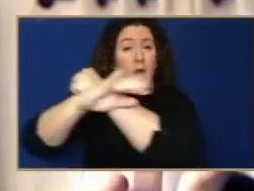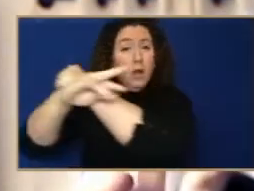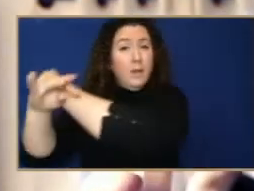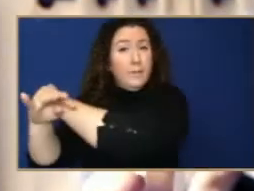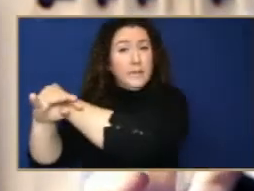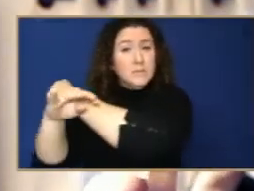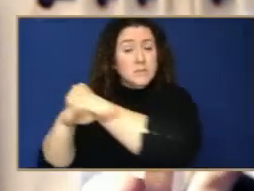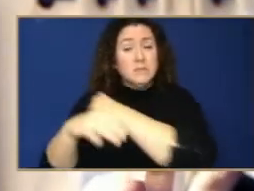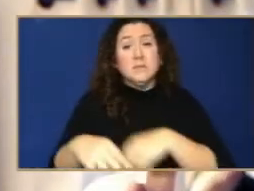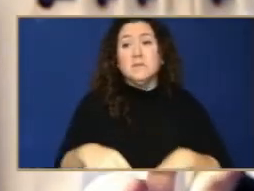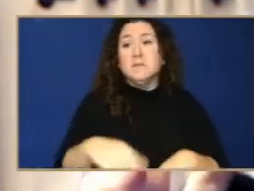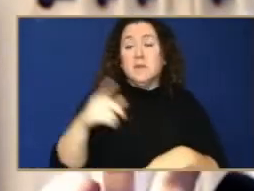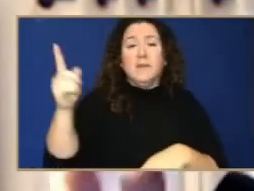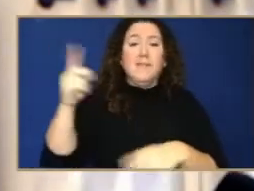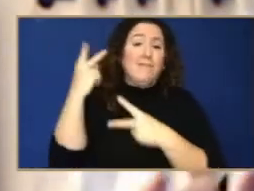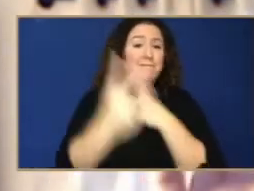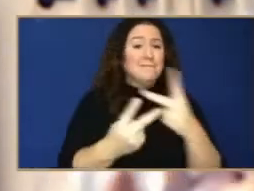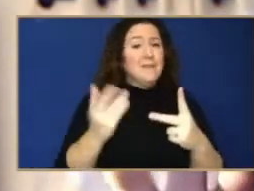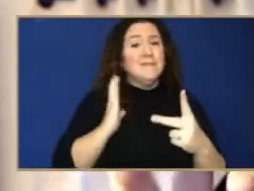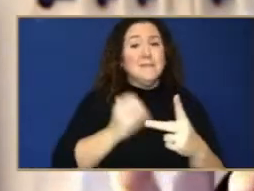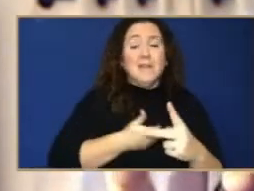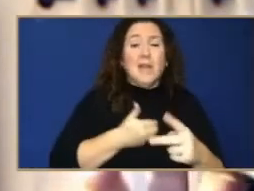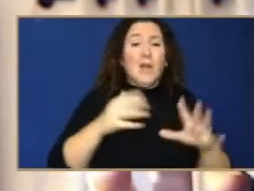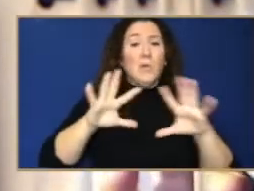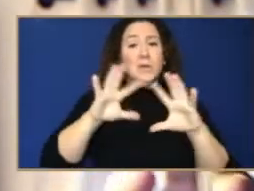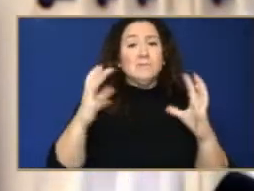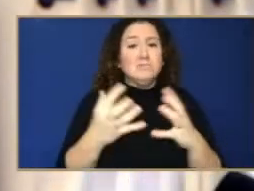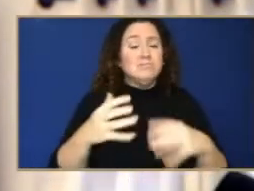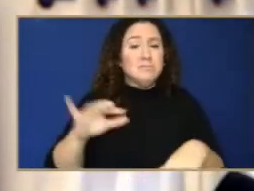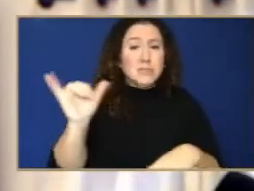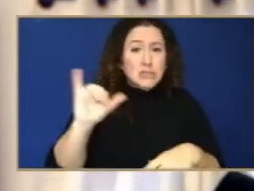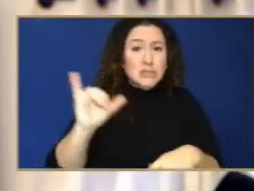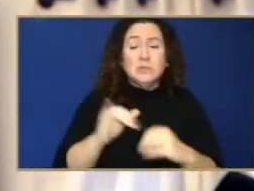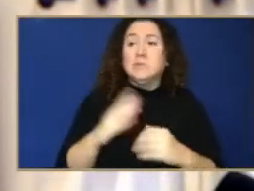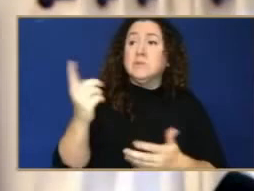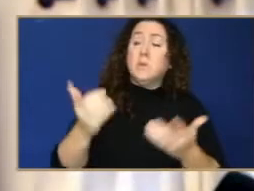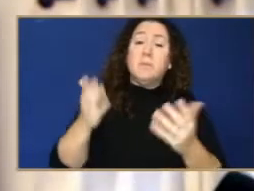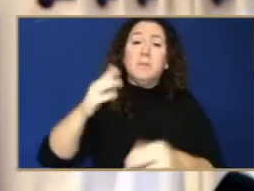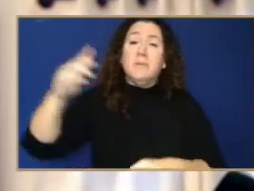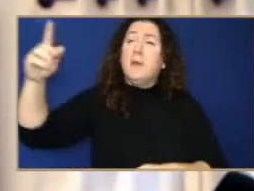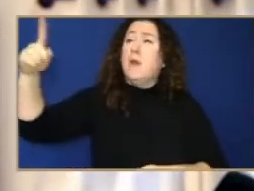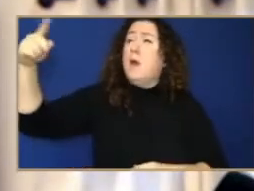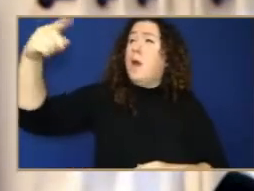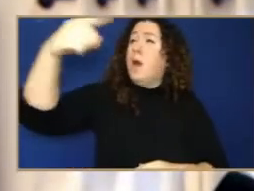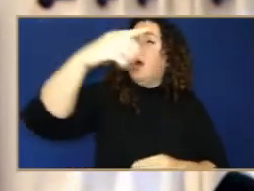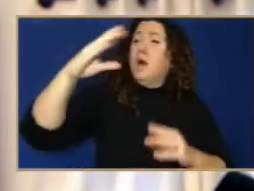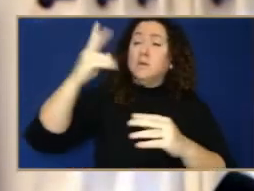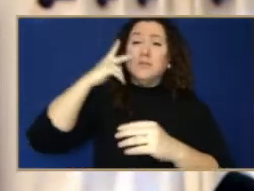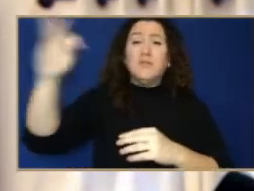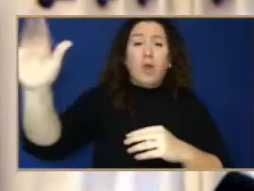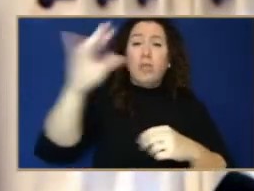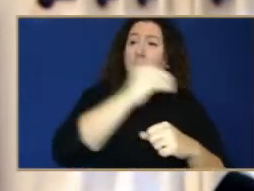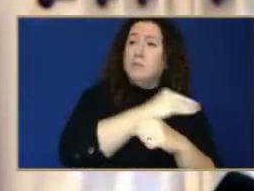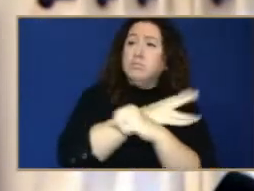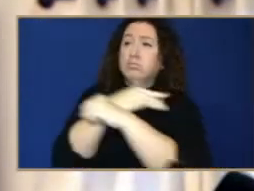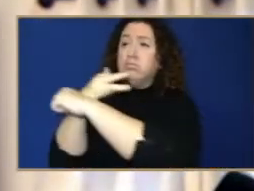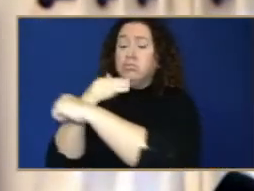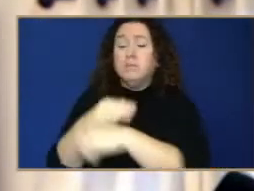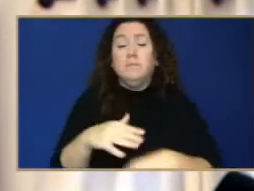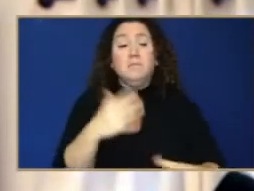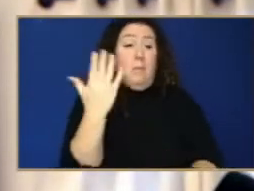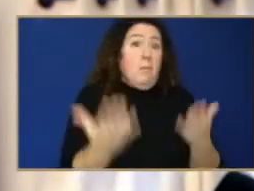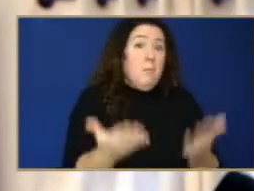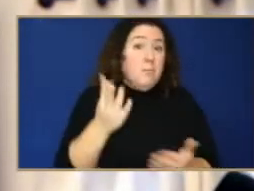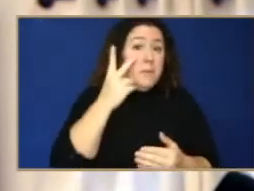passing toward the sun and past the Earth. There are novas and supernovas, which are essentially